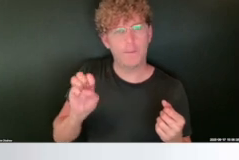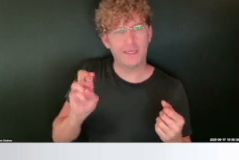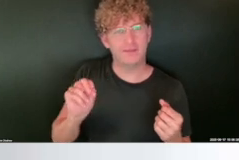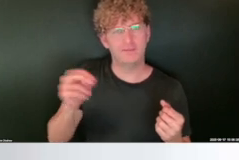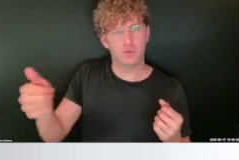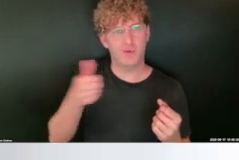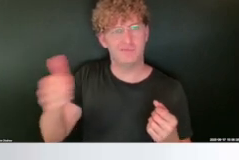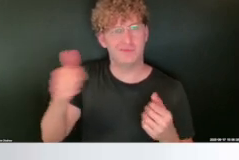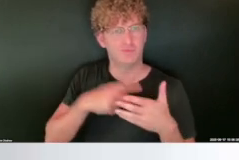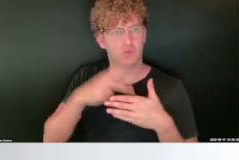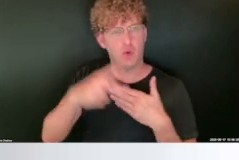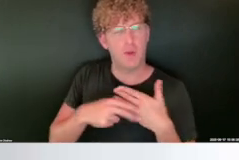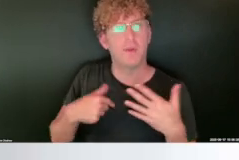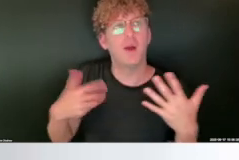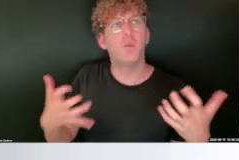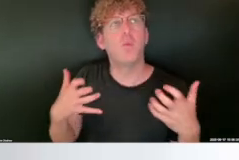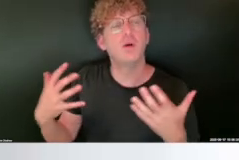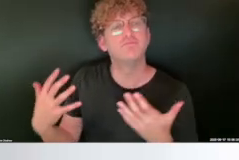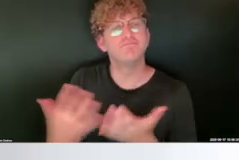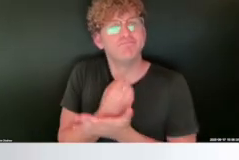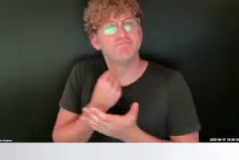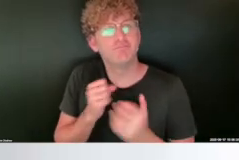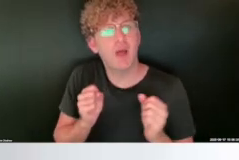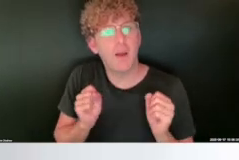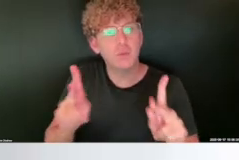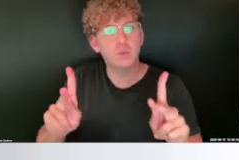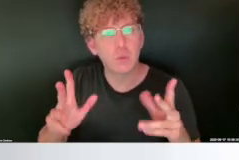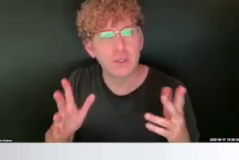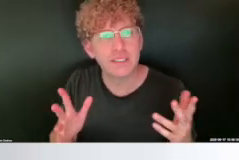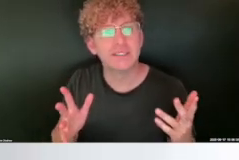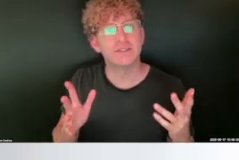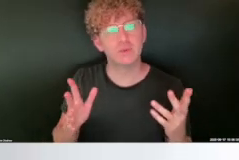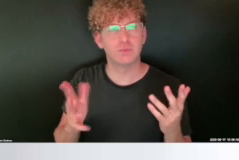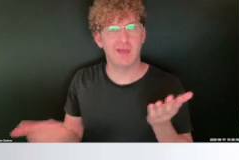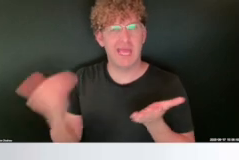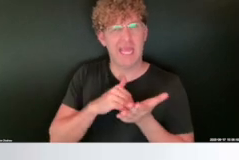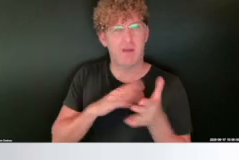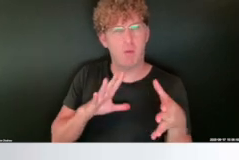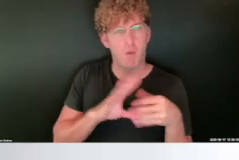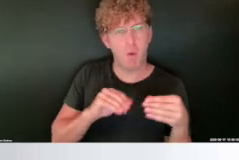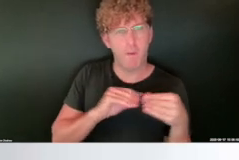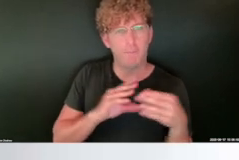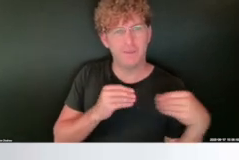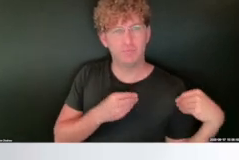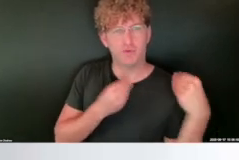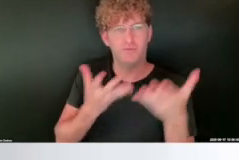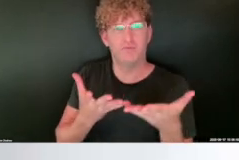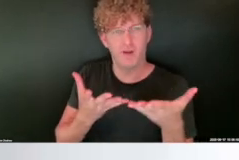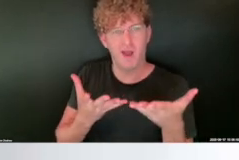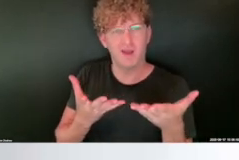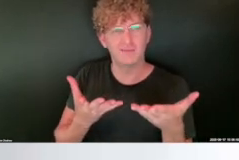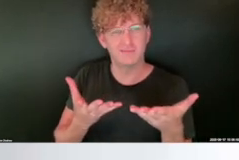this opportunity to reiterate a comment that we provided during a previous comment period last